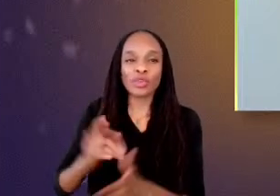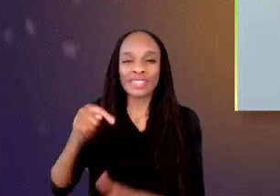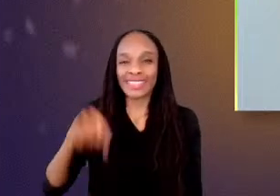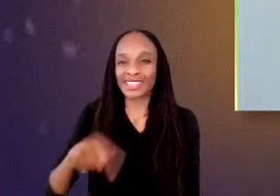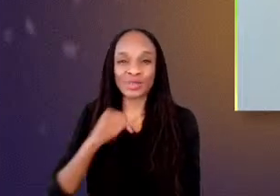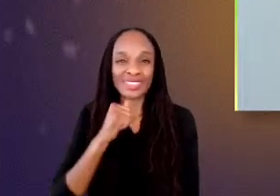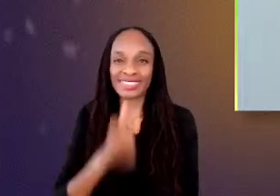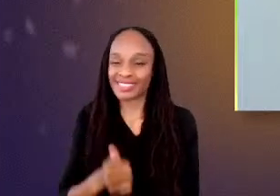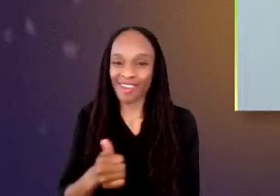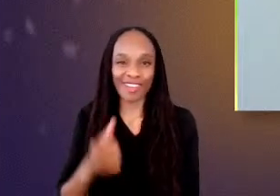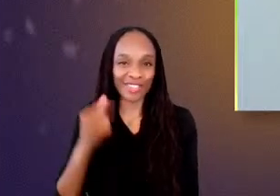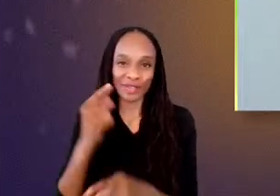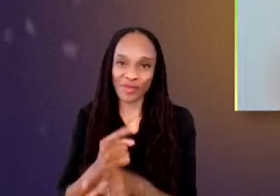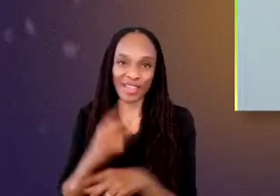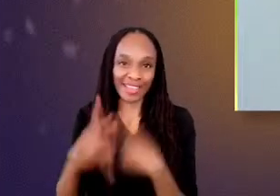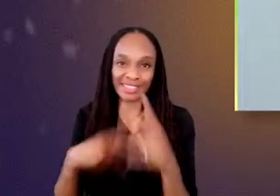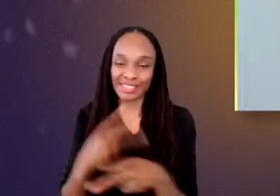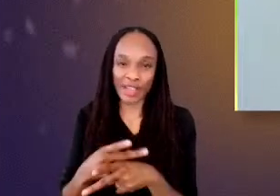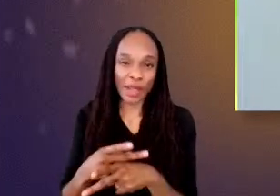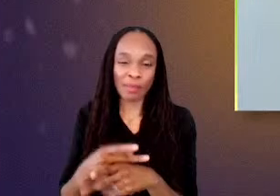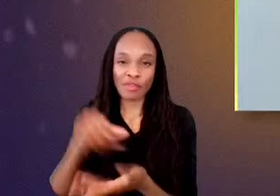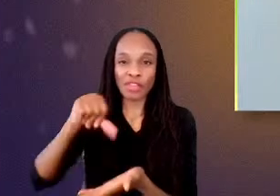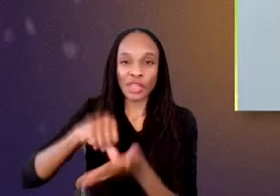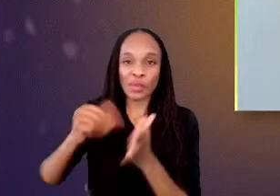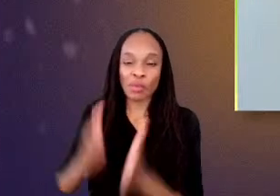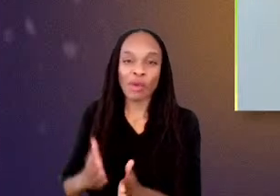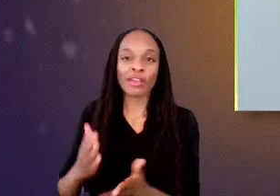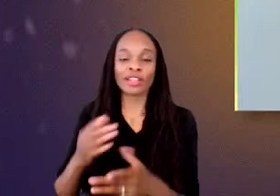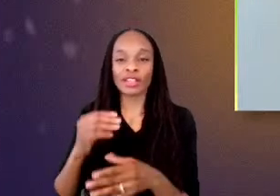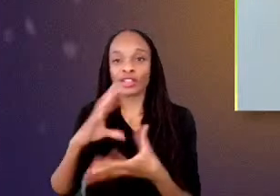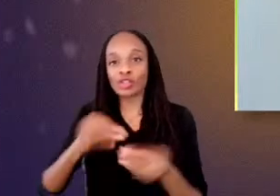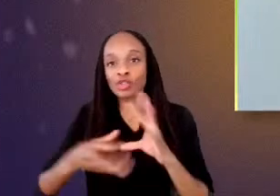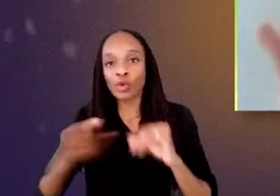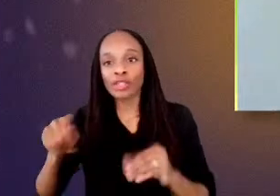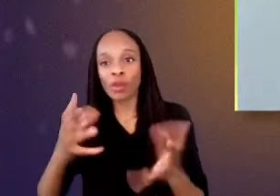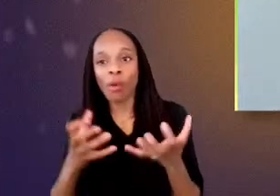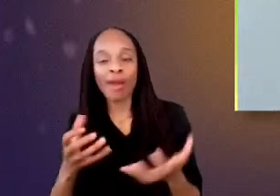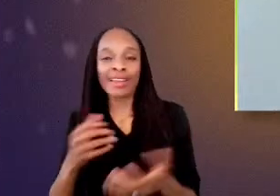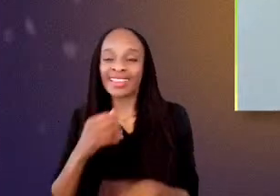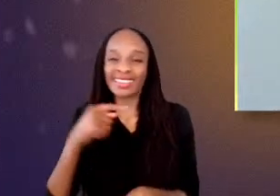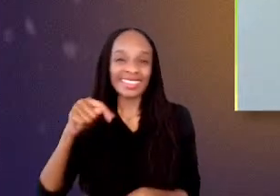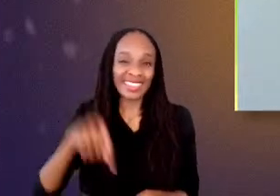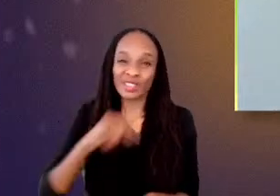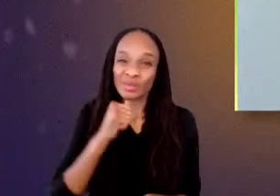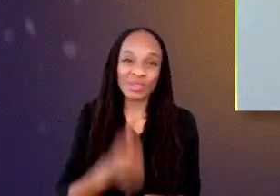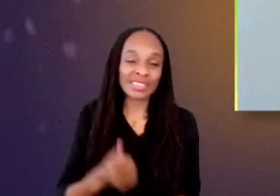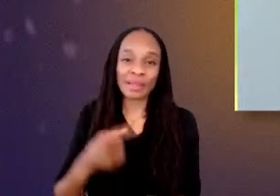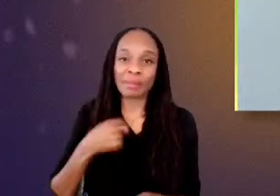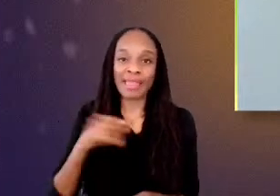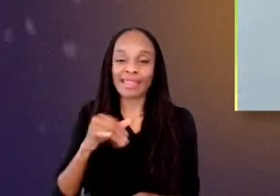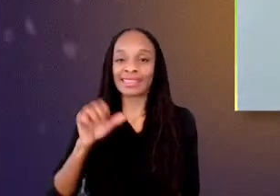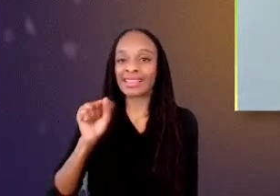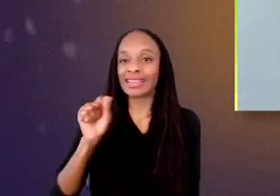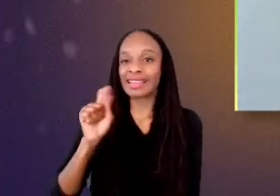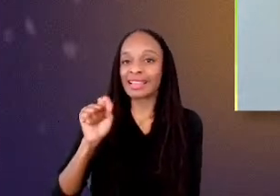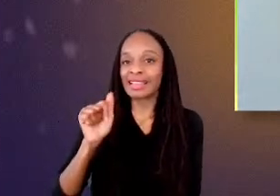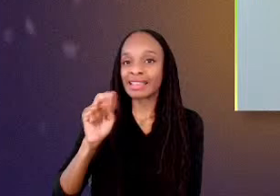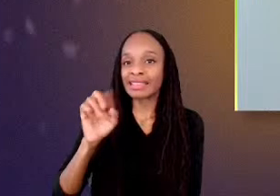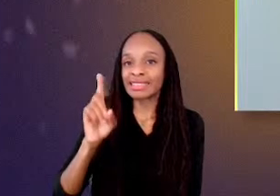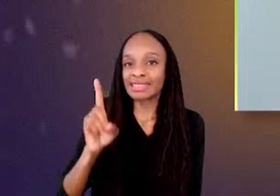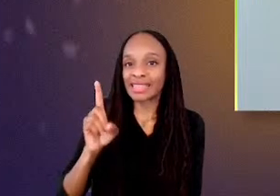of Iranian story that they wanted. This wasn't footage coming out of Iran right now. This wasn't me as a stand-in for a